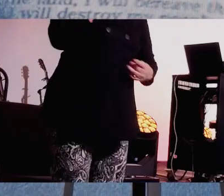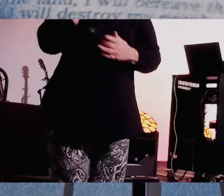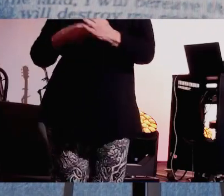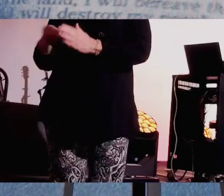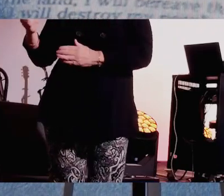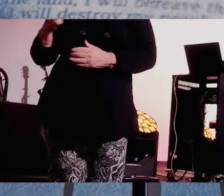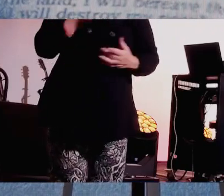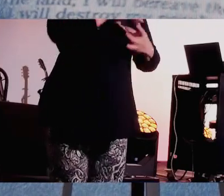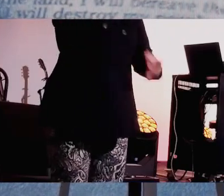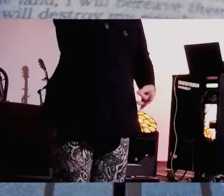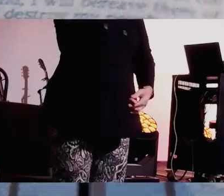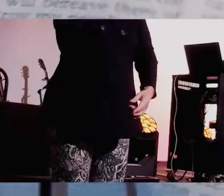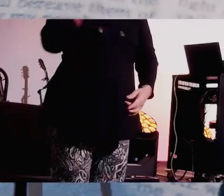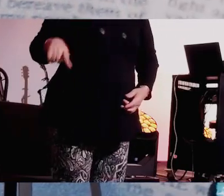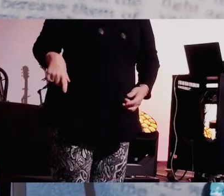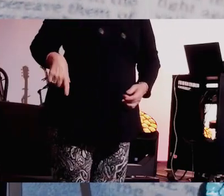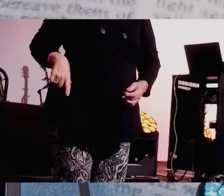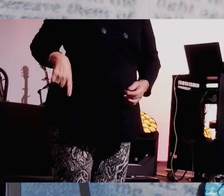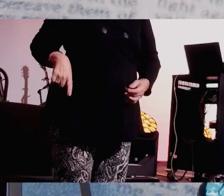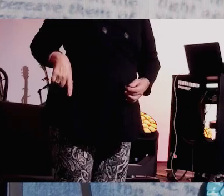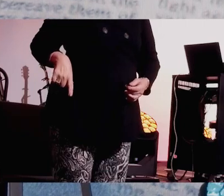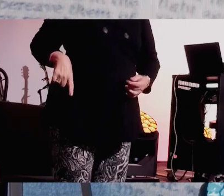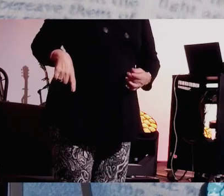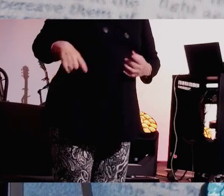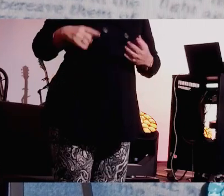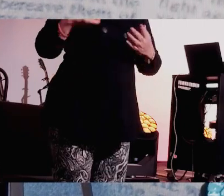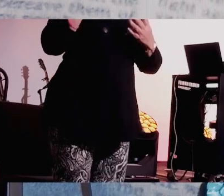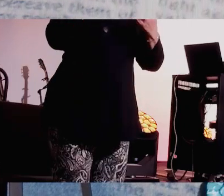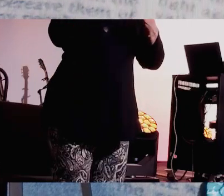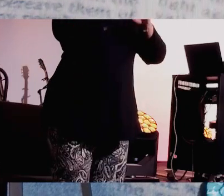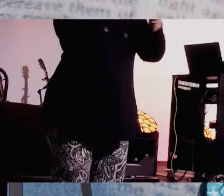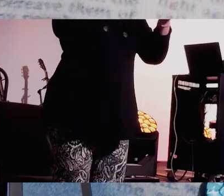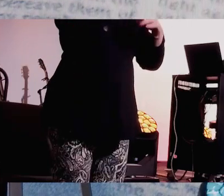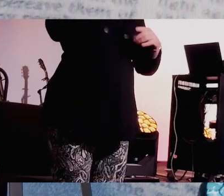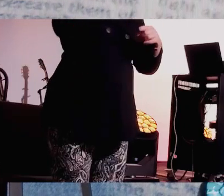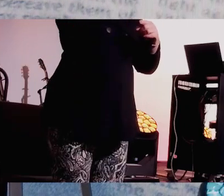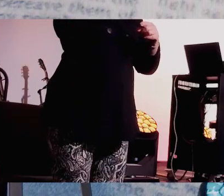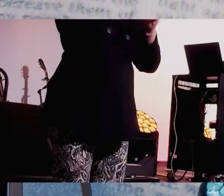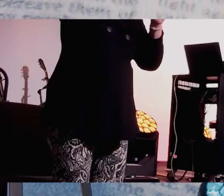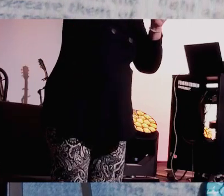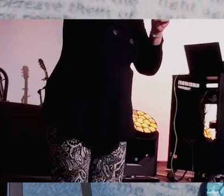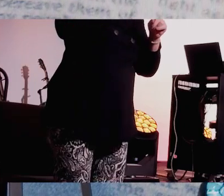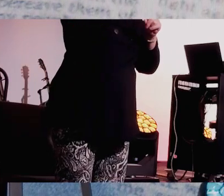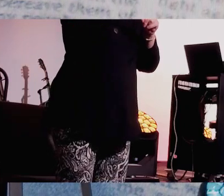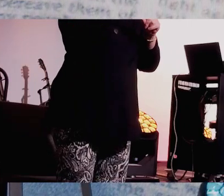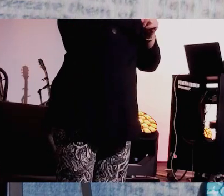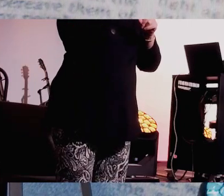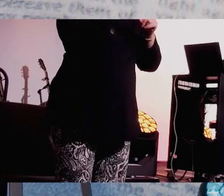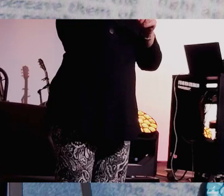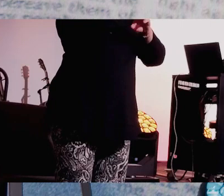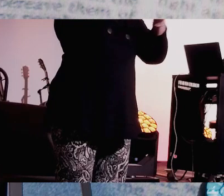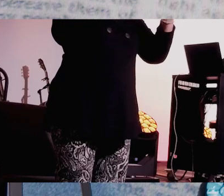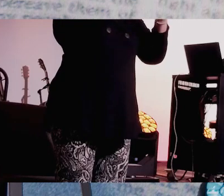For the Spirit of the Lord is hovering over you, brooding over you, ready to